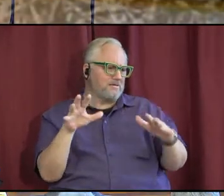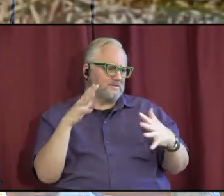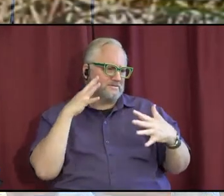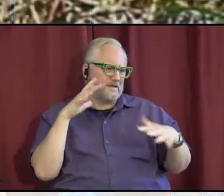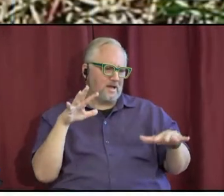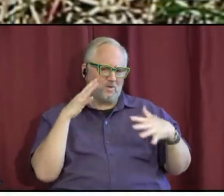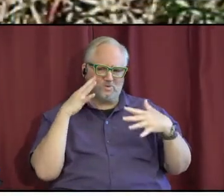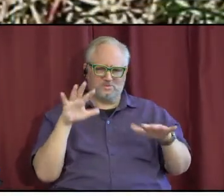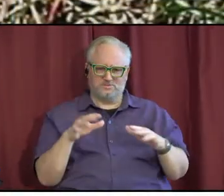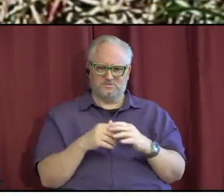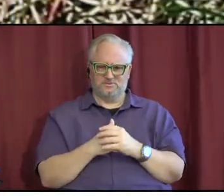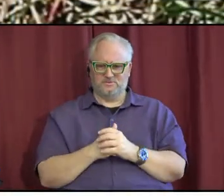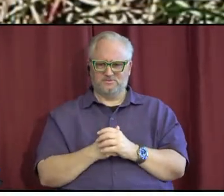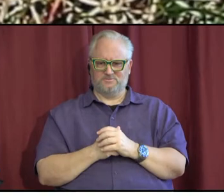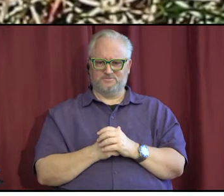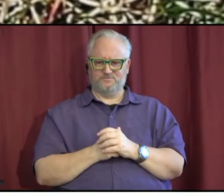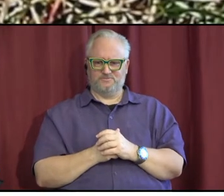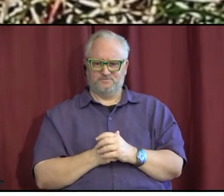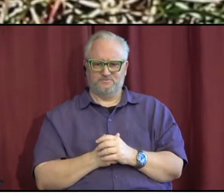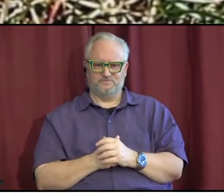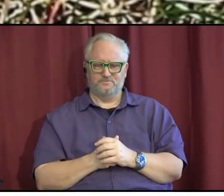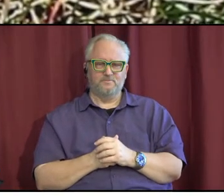sound.